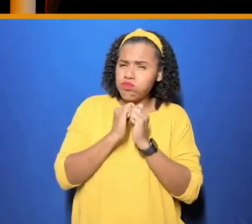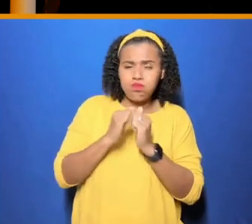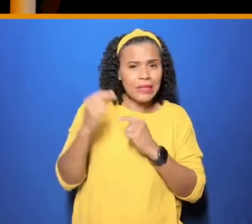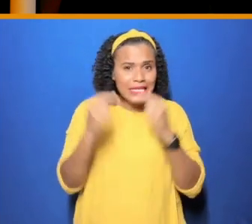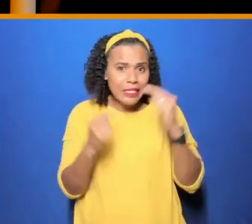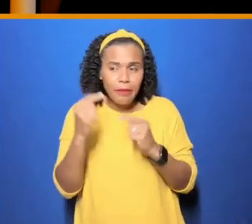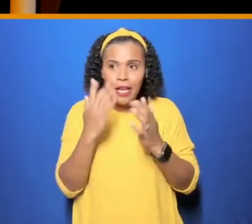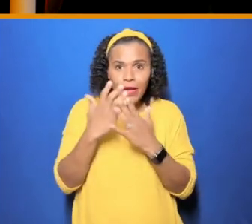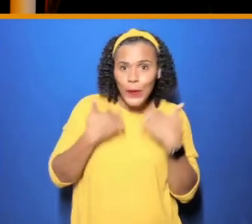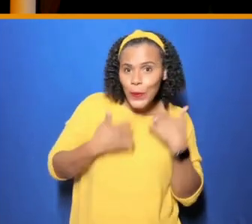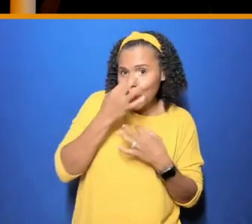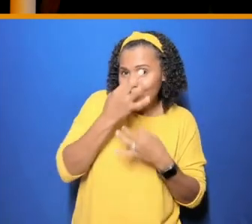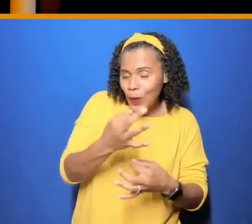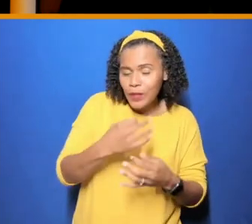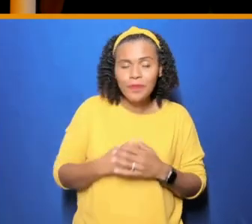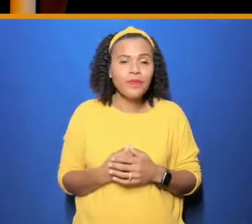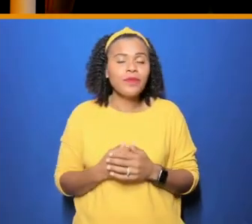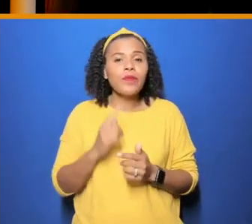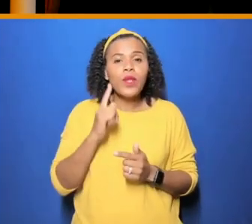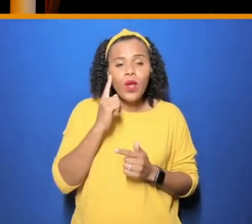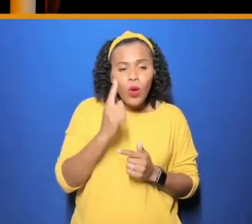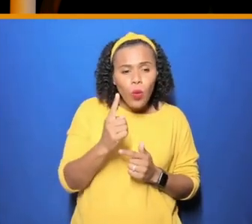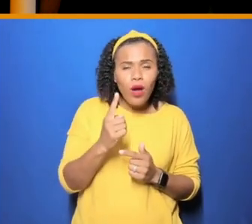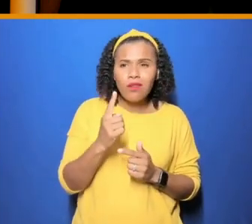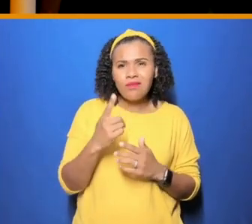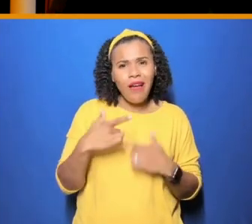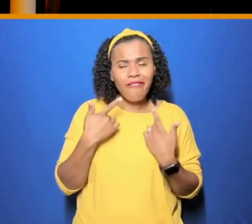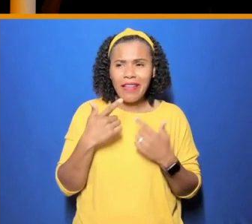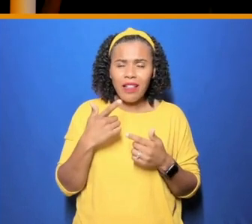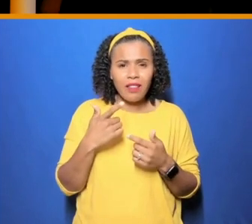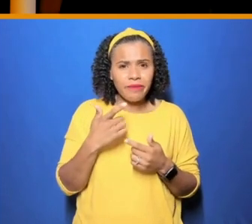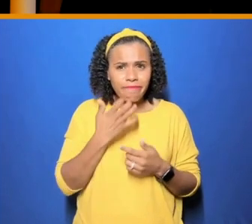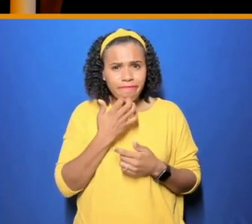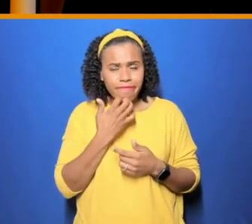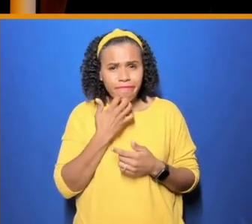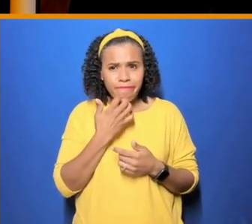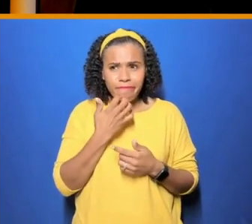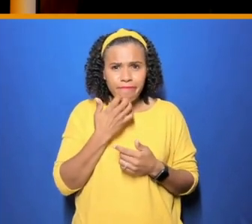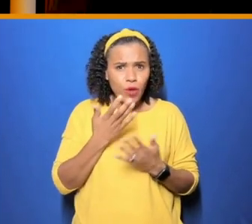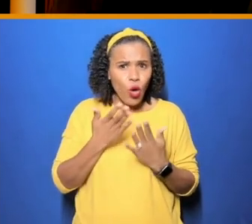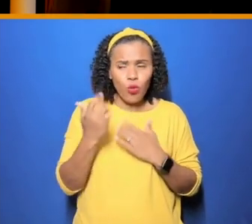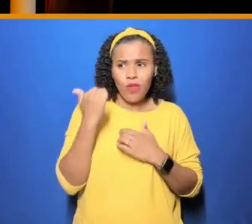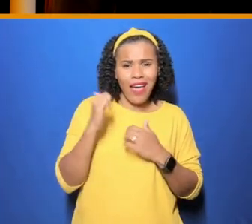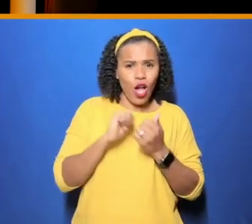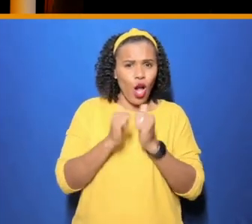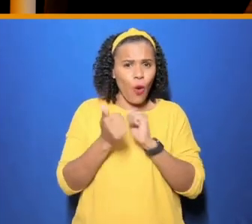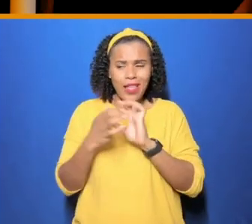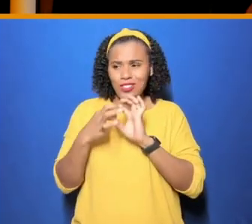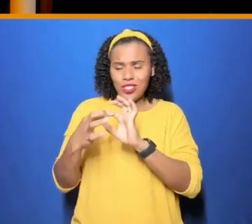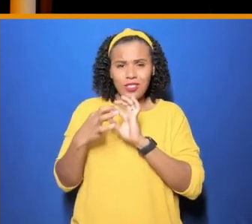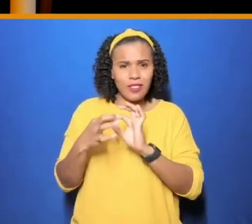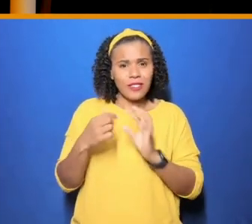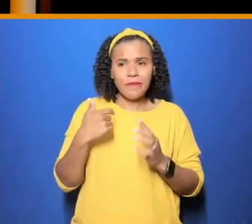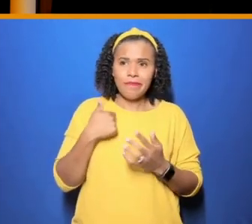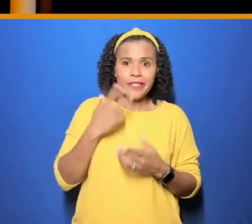far. One of the indignities or punishments I had to endure during the years of the coalition was that I got stuck on the EU